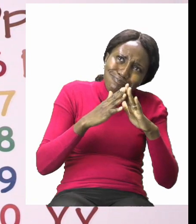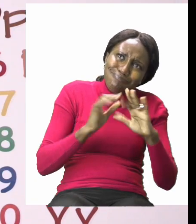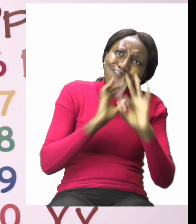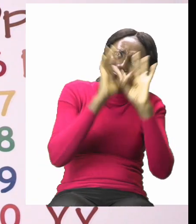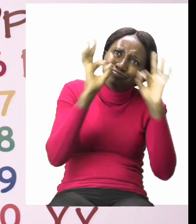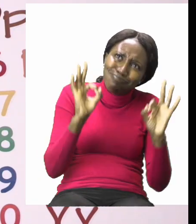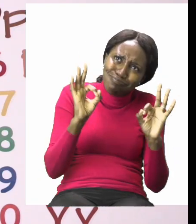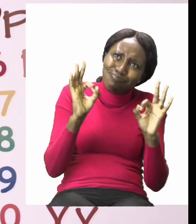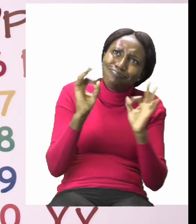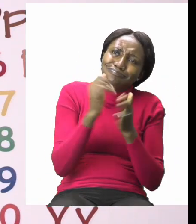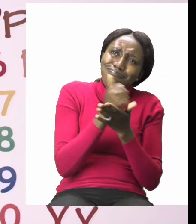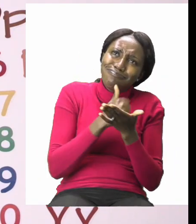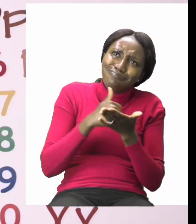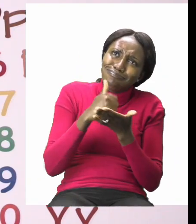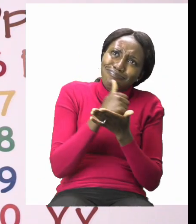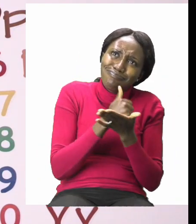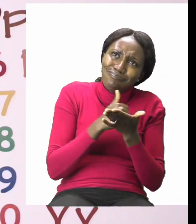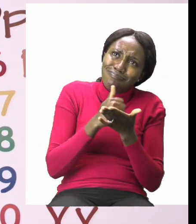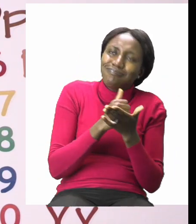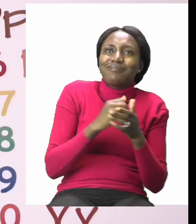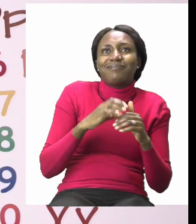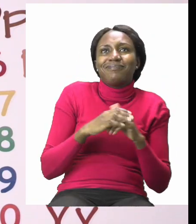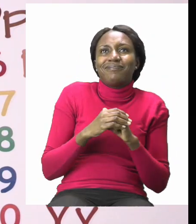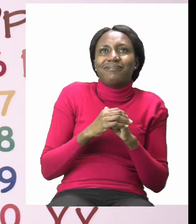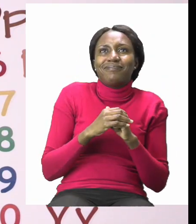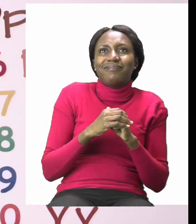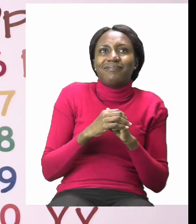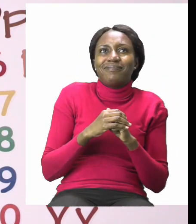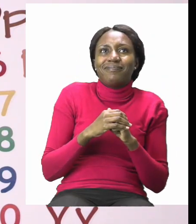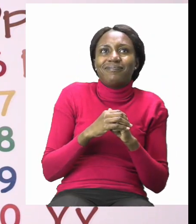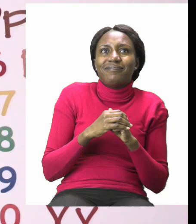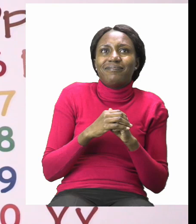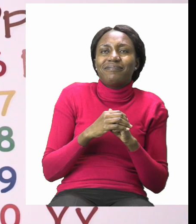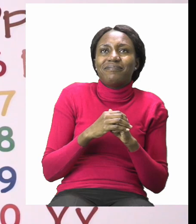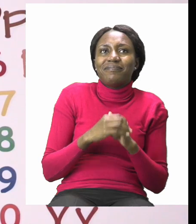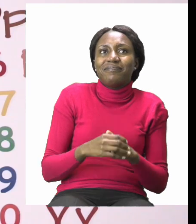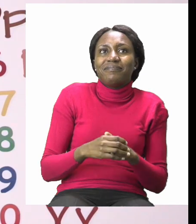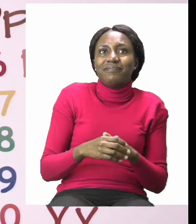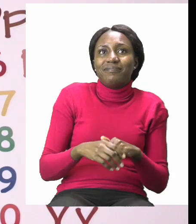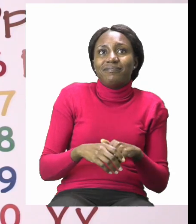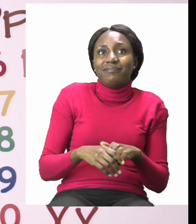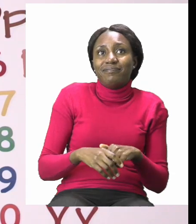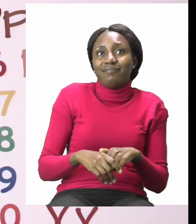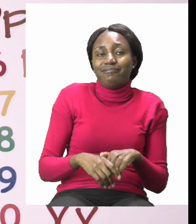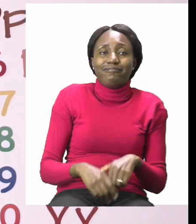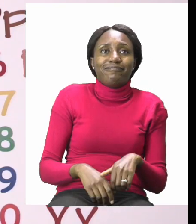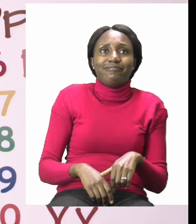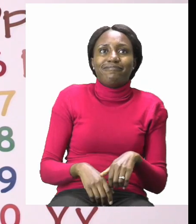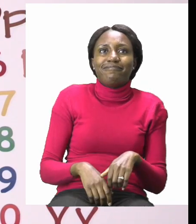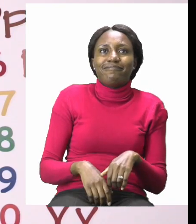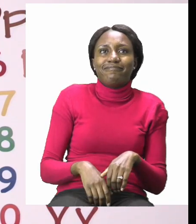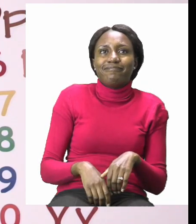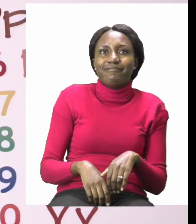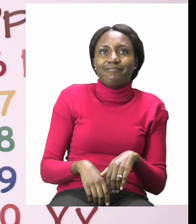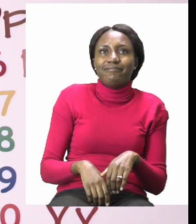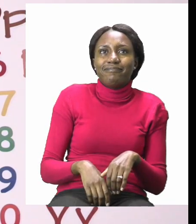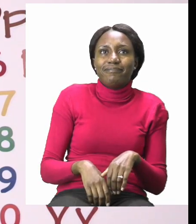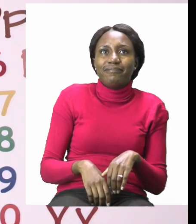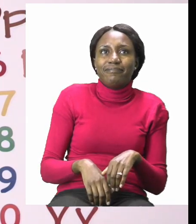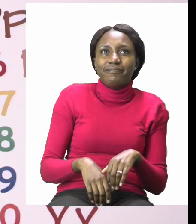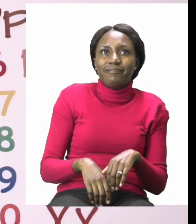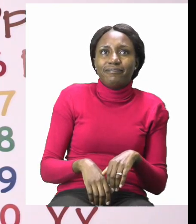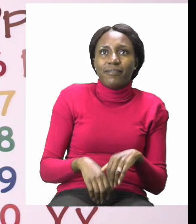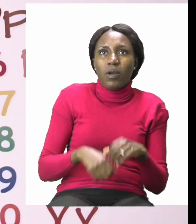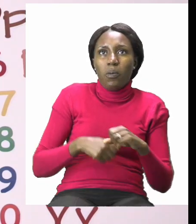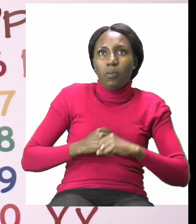We'll have less germs. So we have a cloth, we can also say sanitizer, we have a